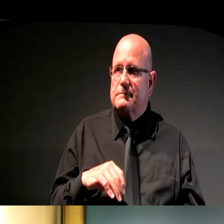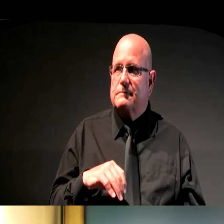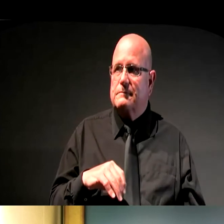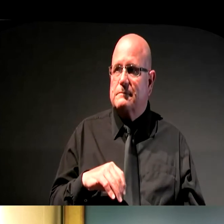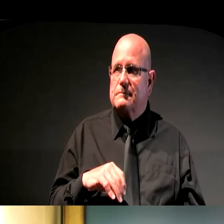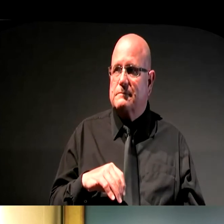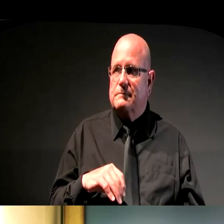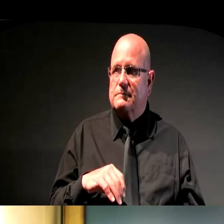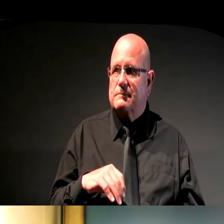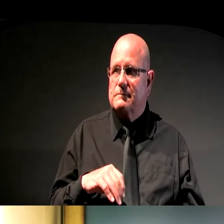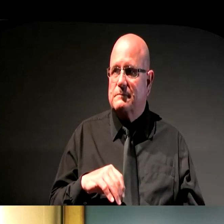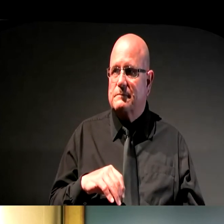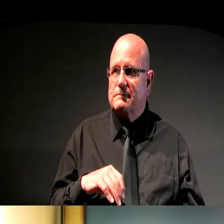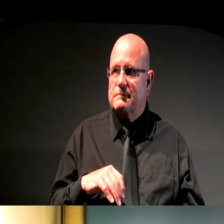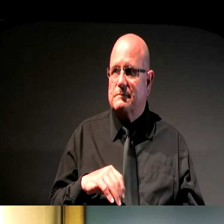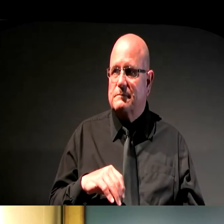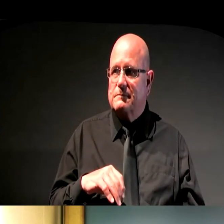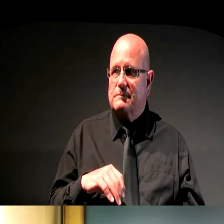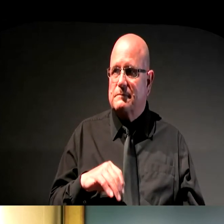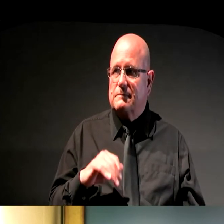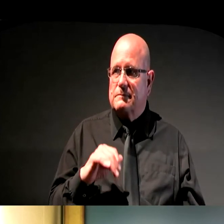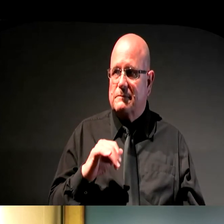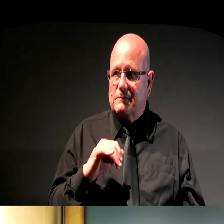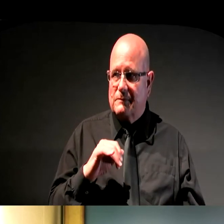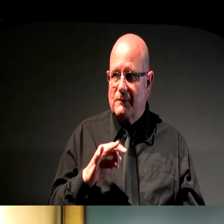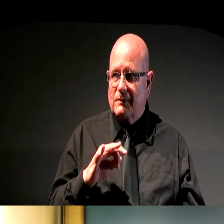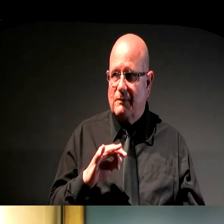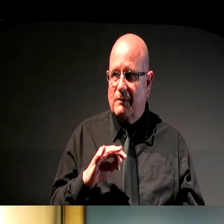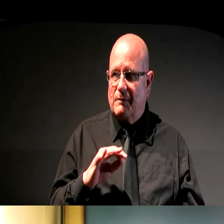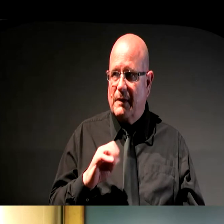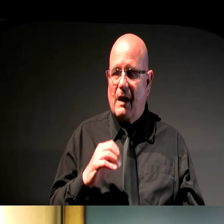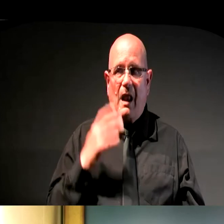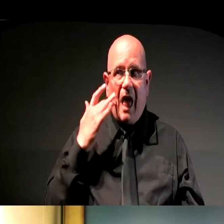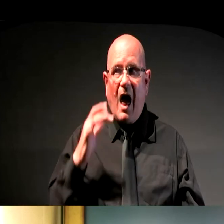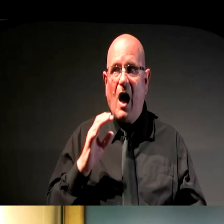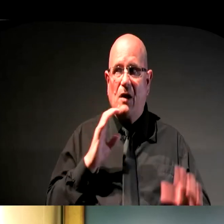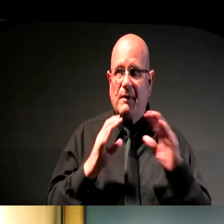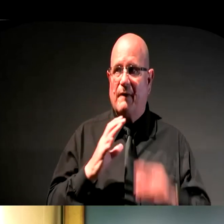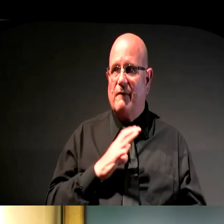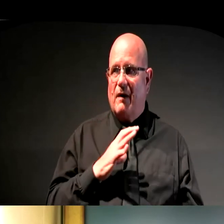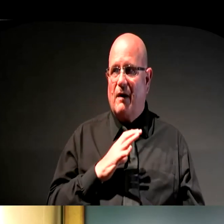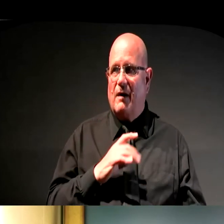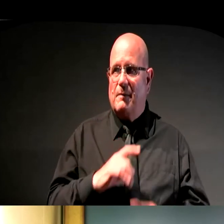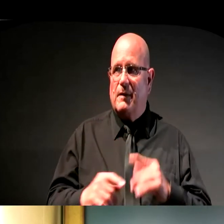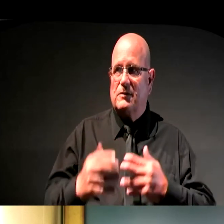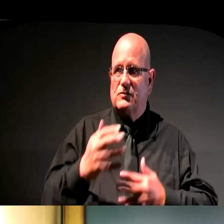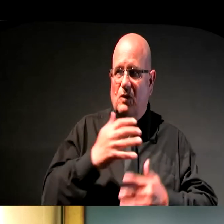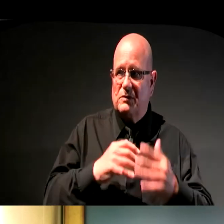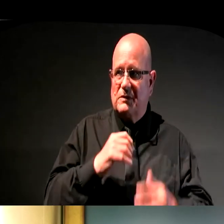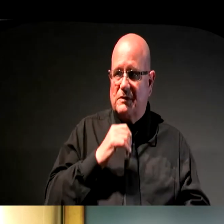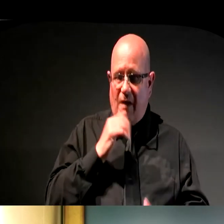we're in meetings, that's fine too. Like that's not how you behave socially isn't the focus. It's really what you do. And that's the biggest